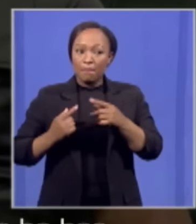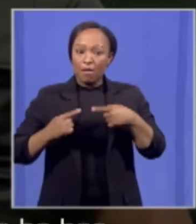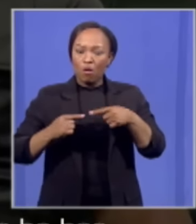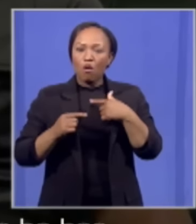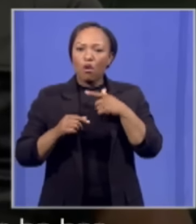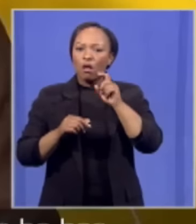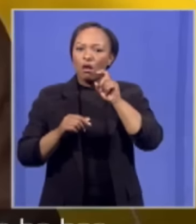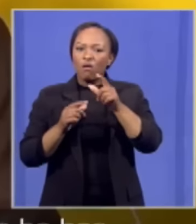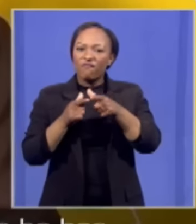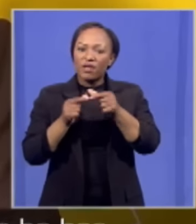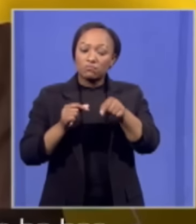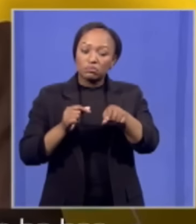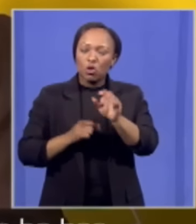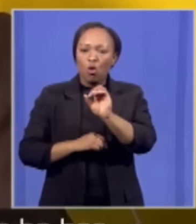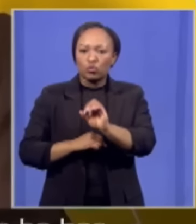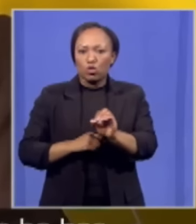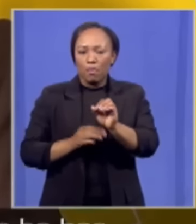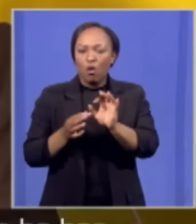ka October.